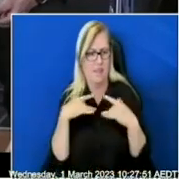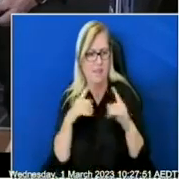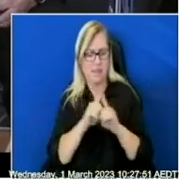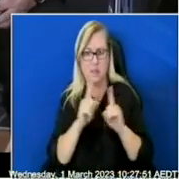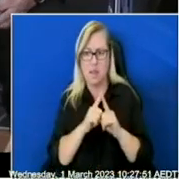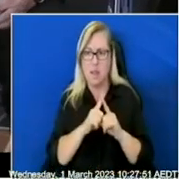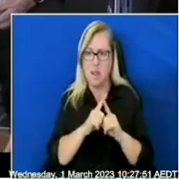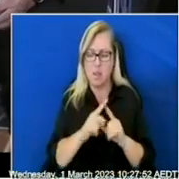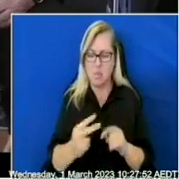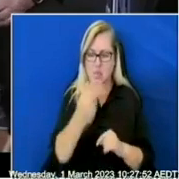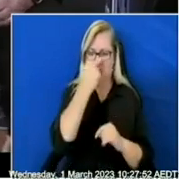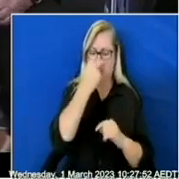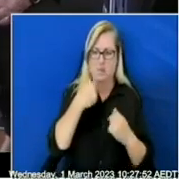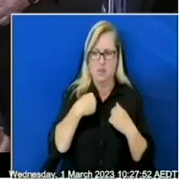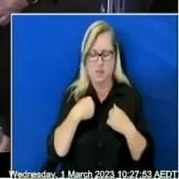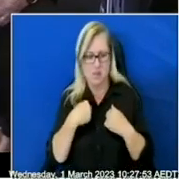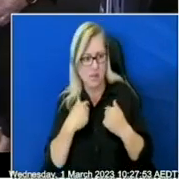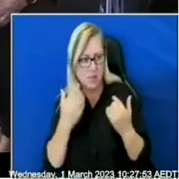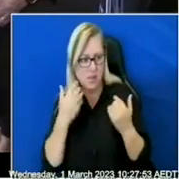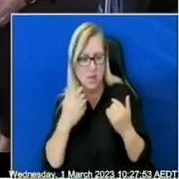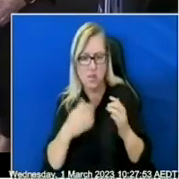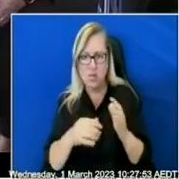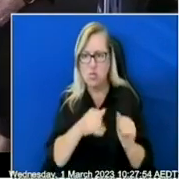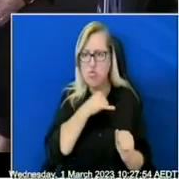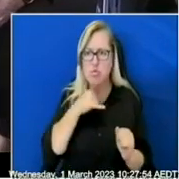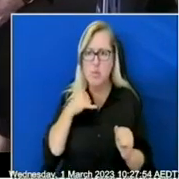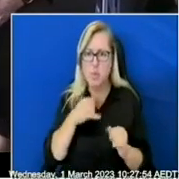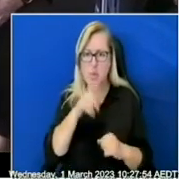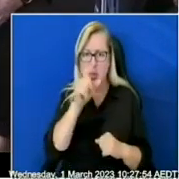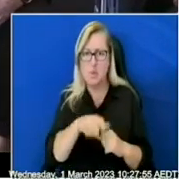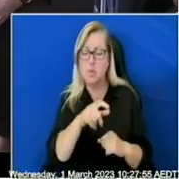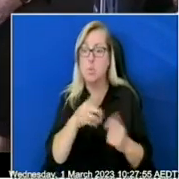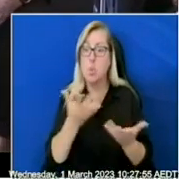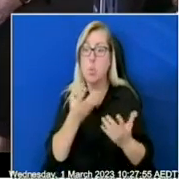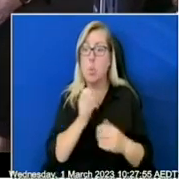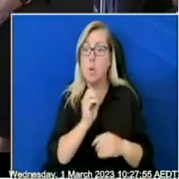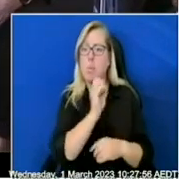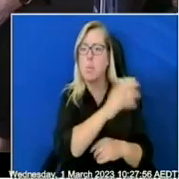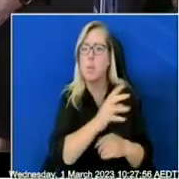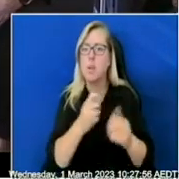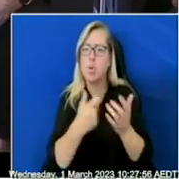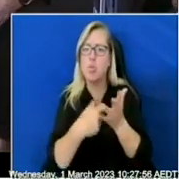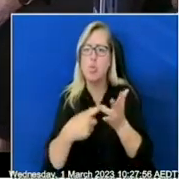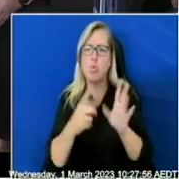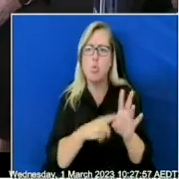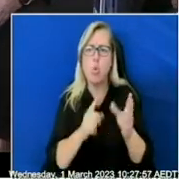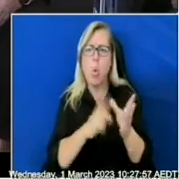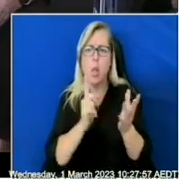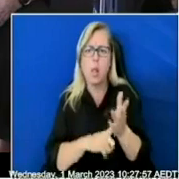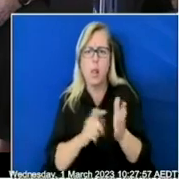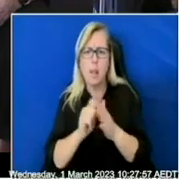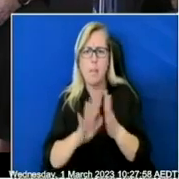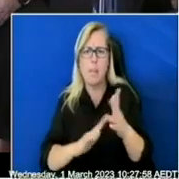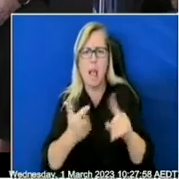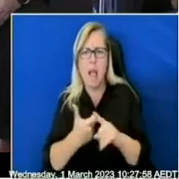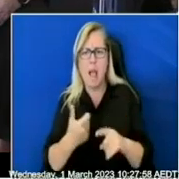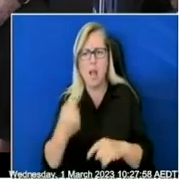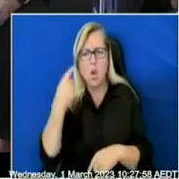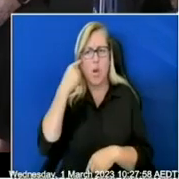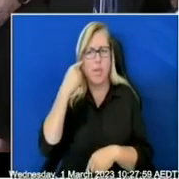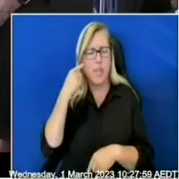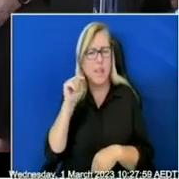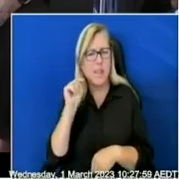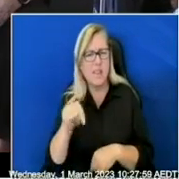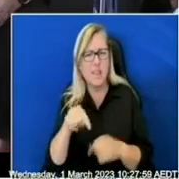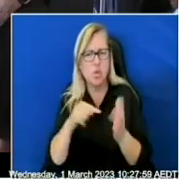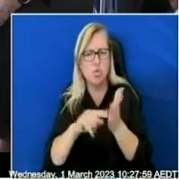To Brawl Park, which I don't know if it's Tirana now or... It was a receiving centre. It was for